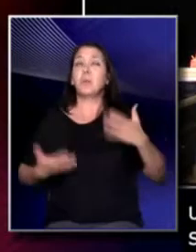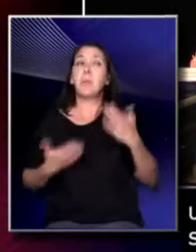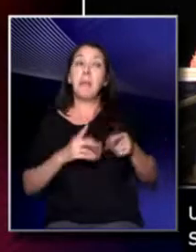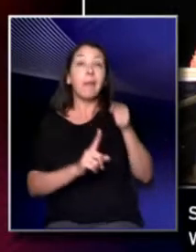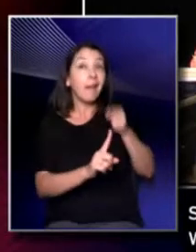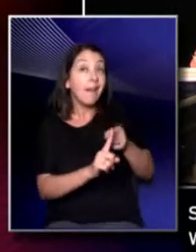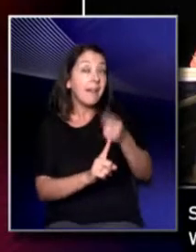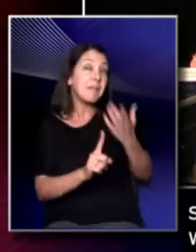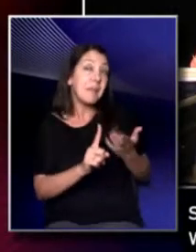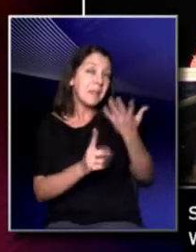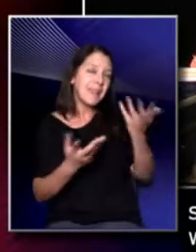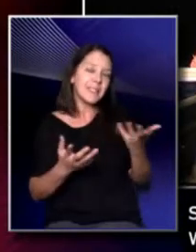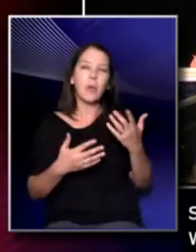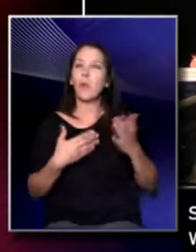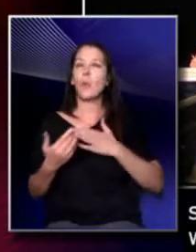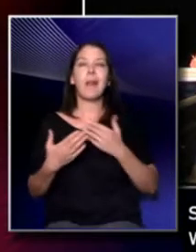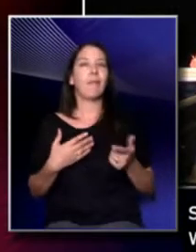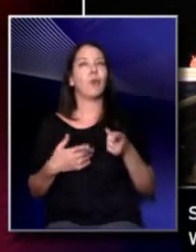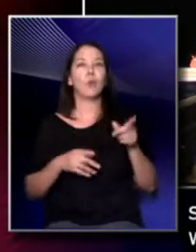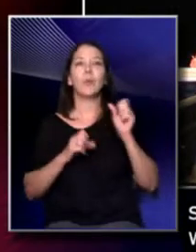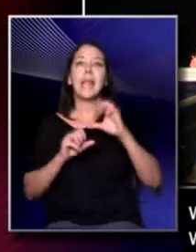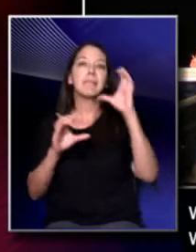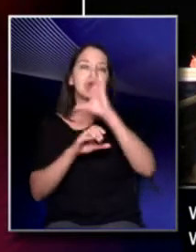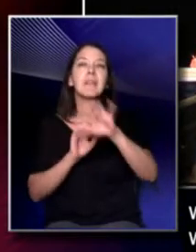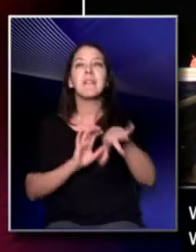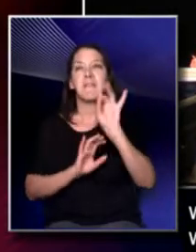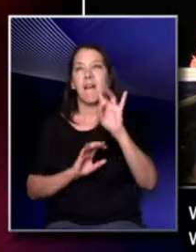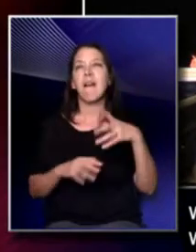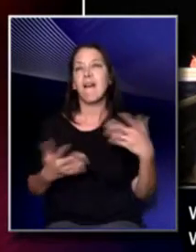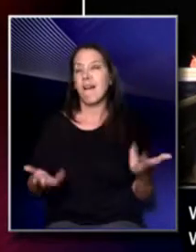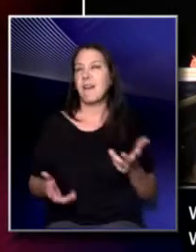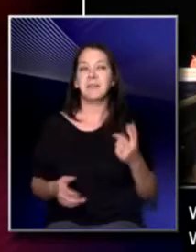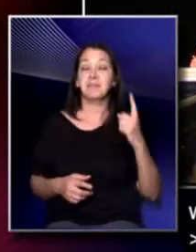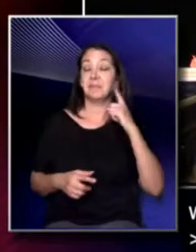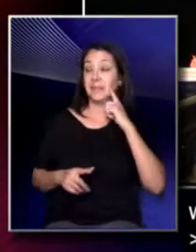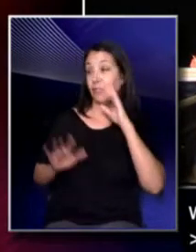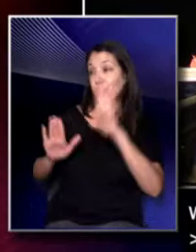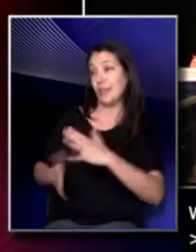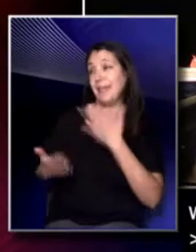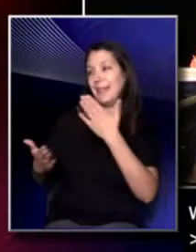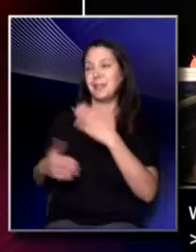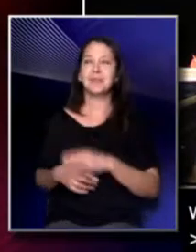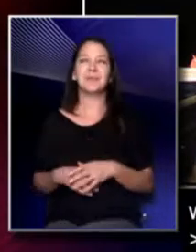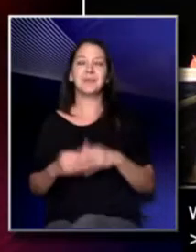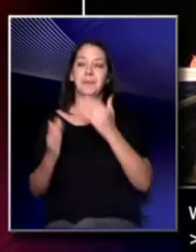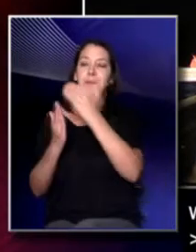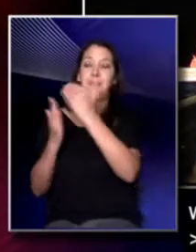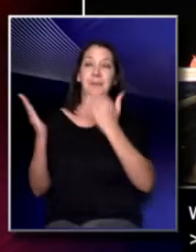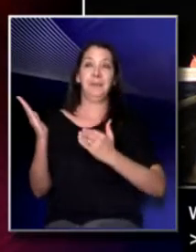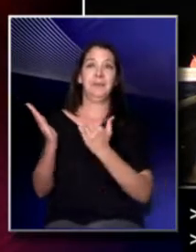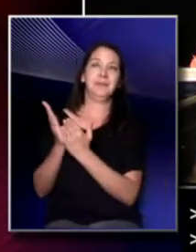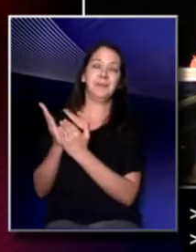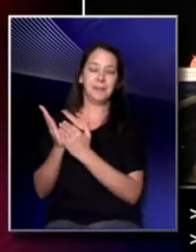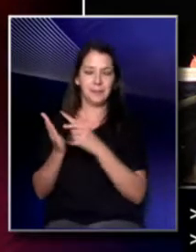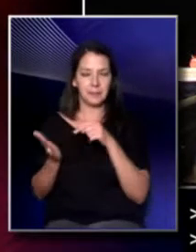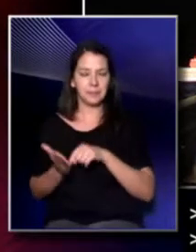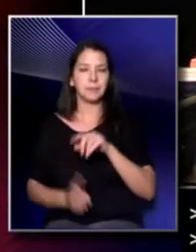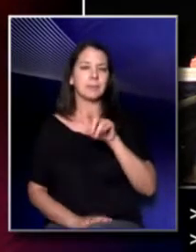whatever resources you need, so. Sounds great. Okay, great. Okay, the best item on the agenda,